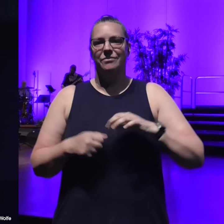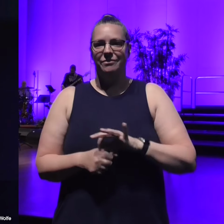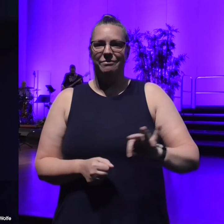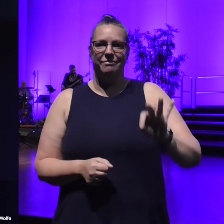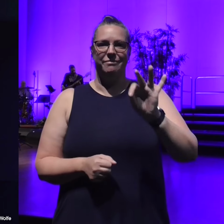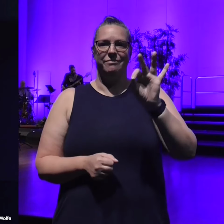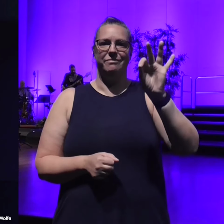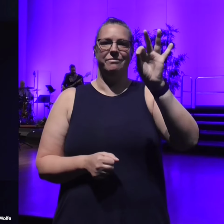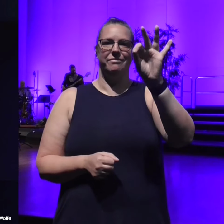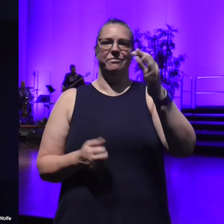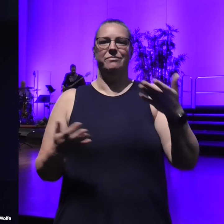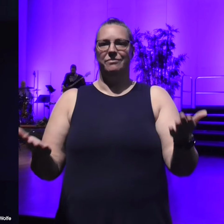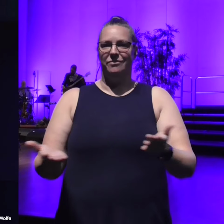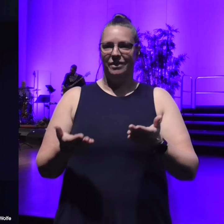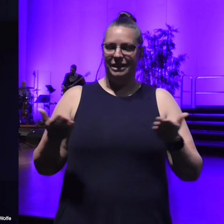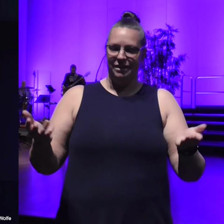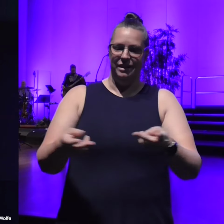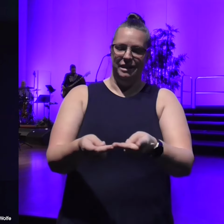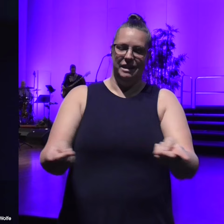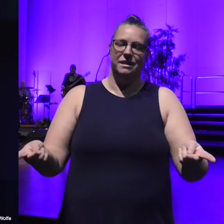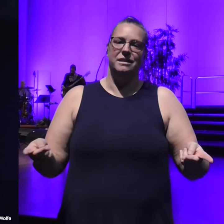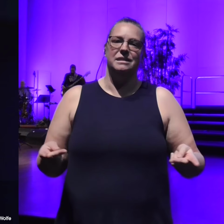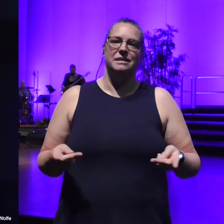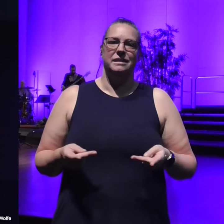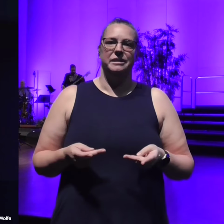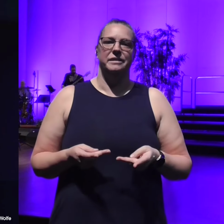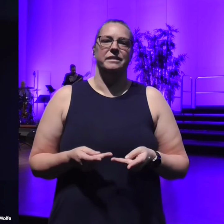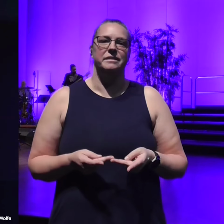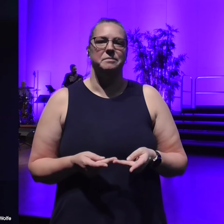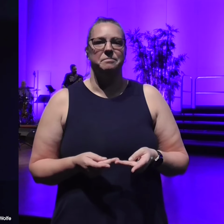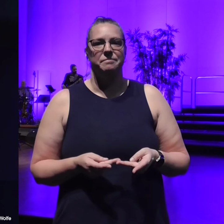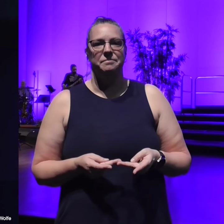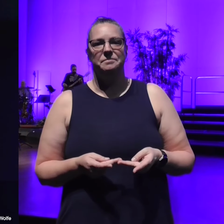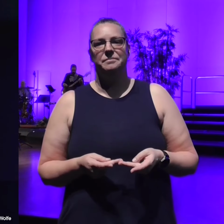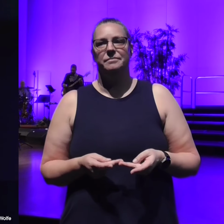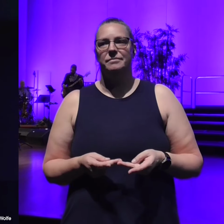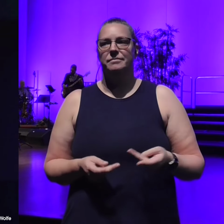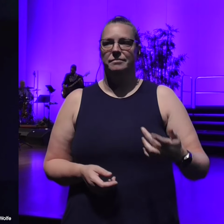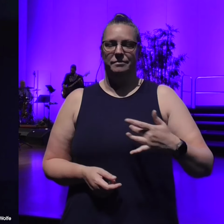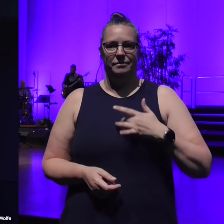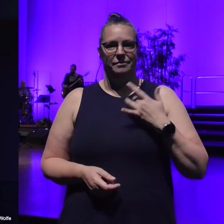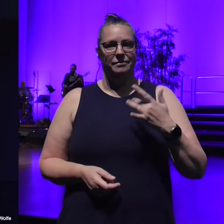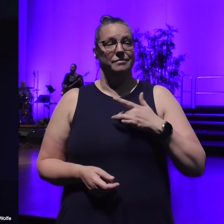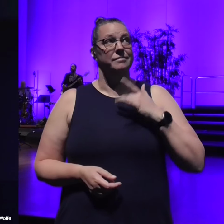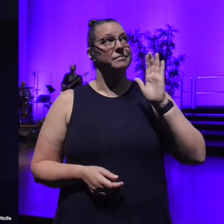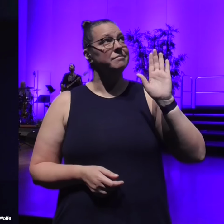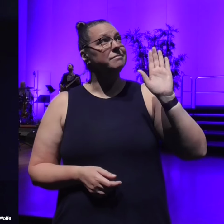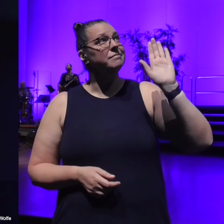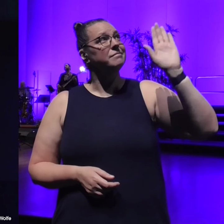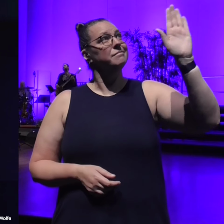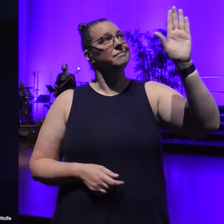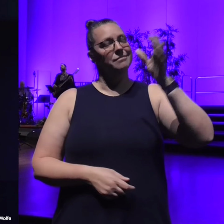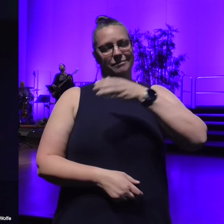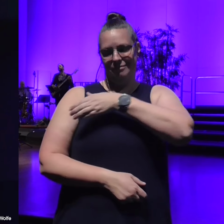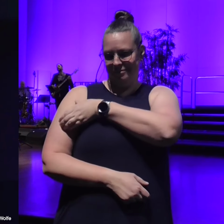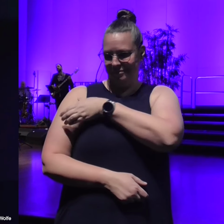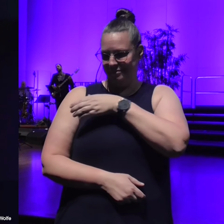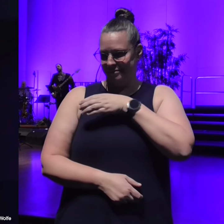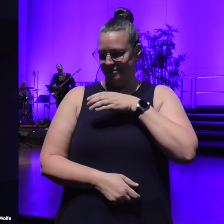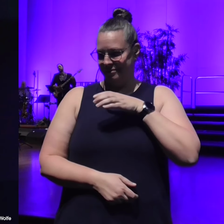Surely the presence of God is in this place. I can feel